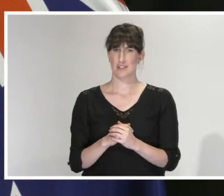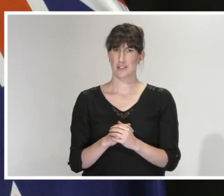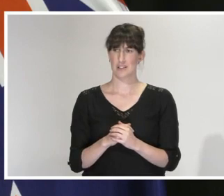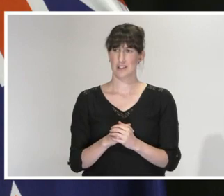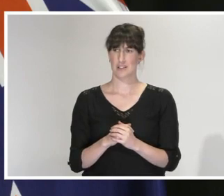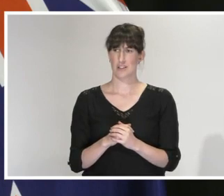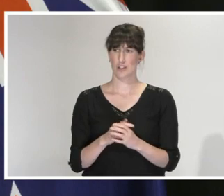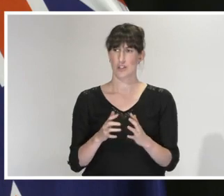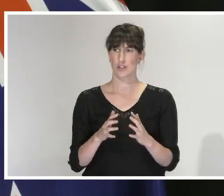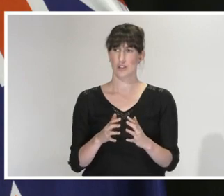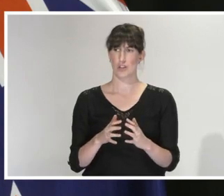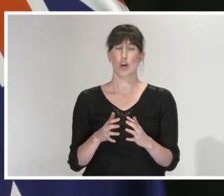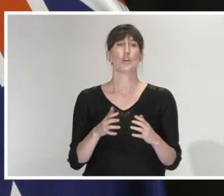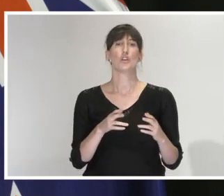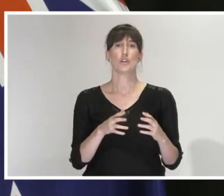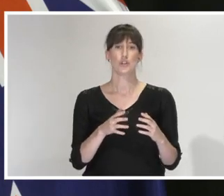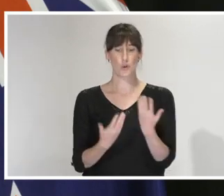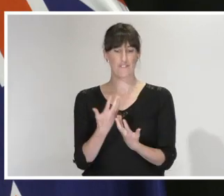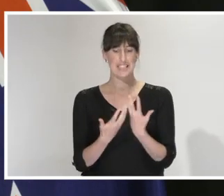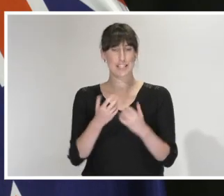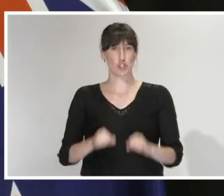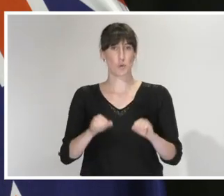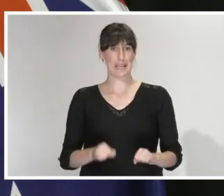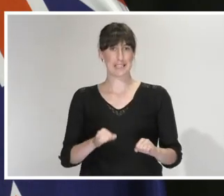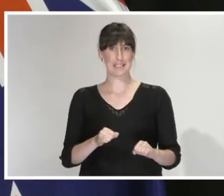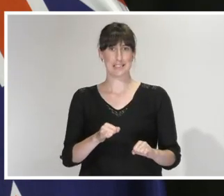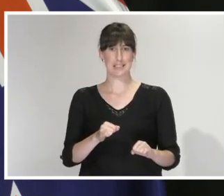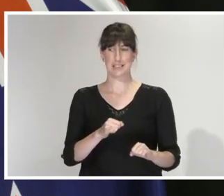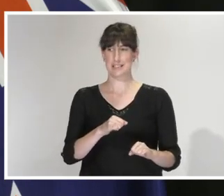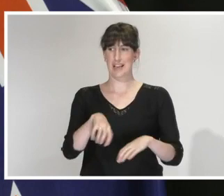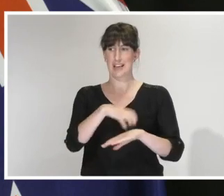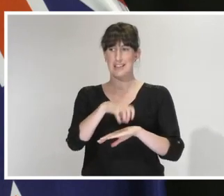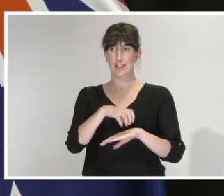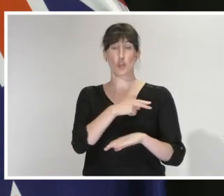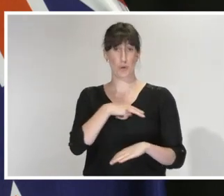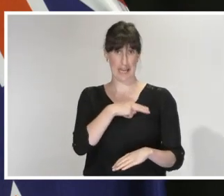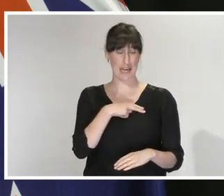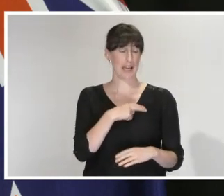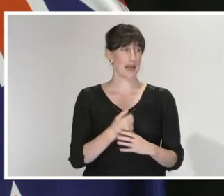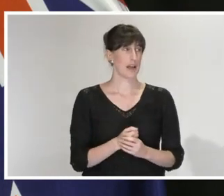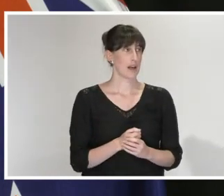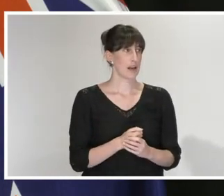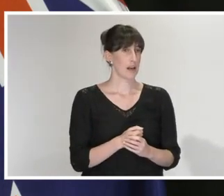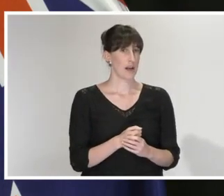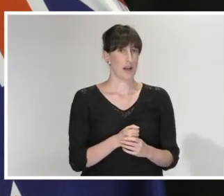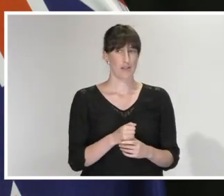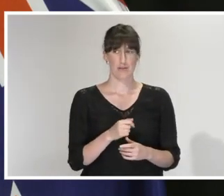universal student allowance, support for mental health, that sort of thing? I think I'll be taking some